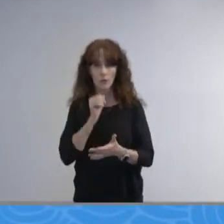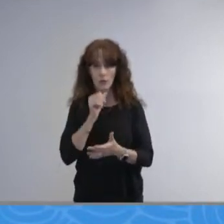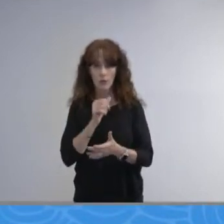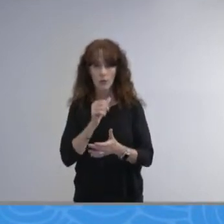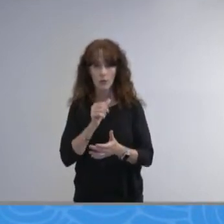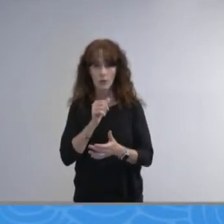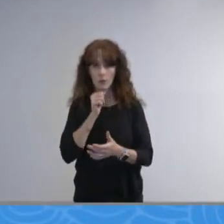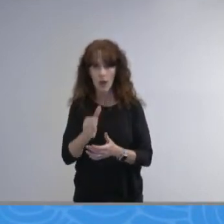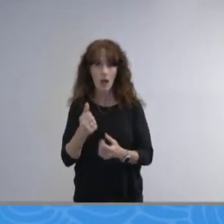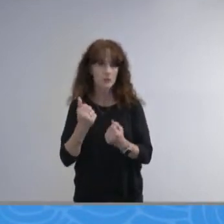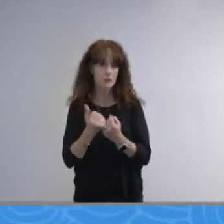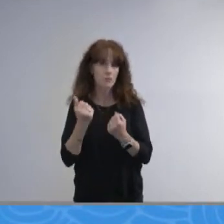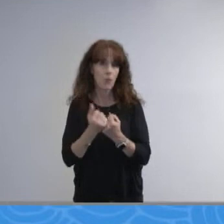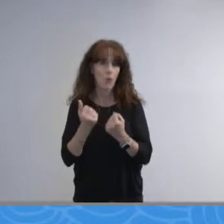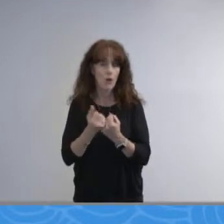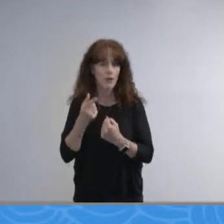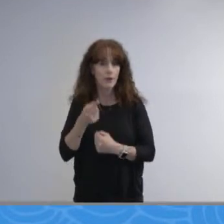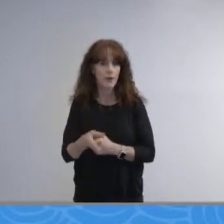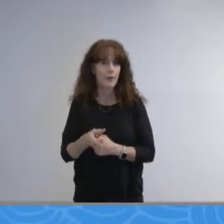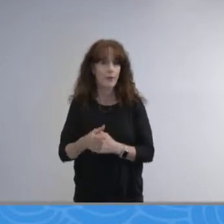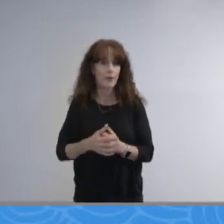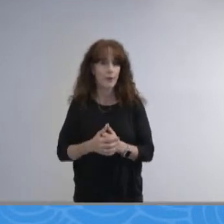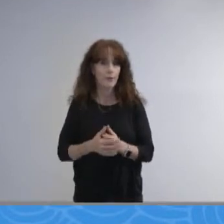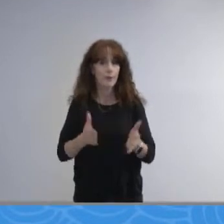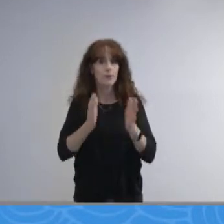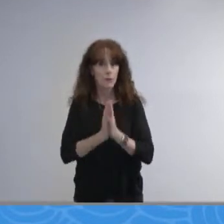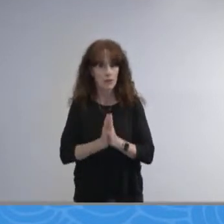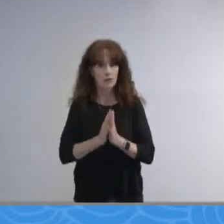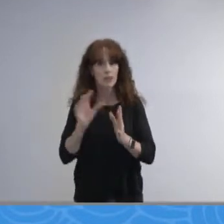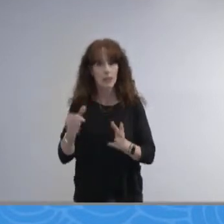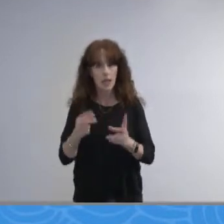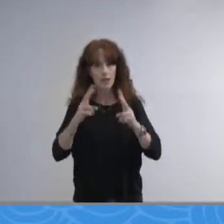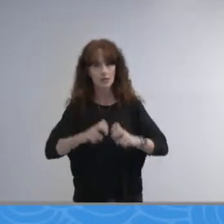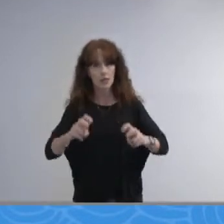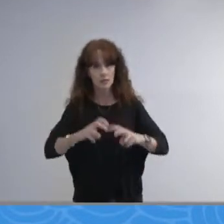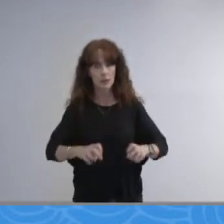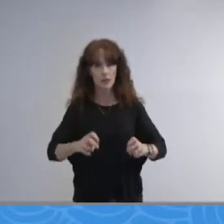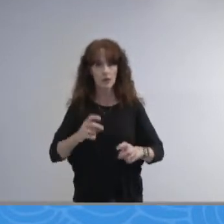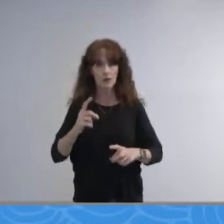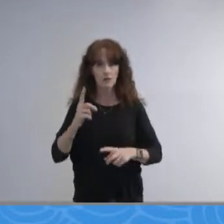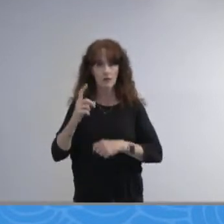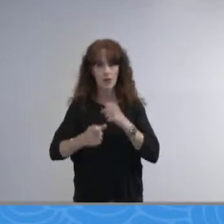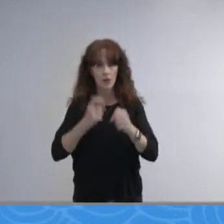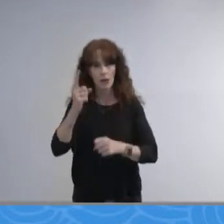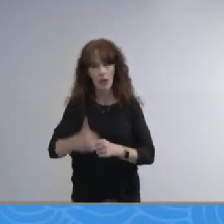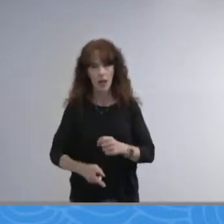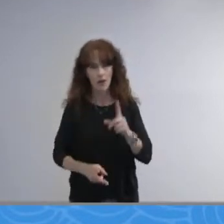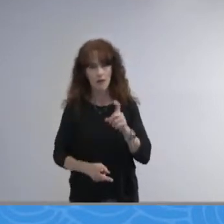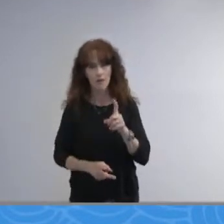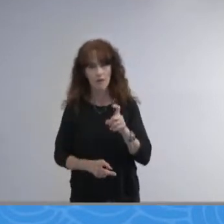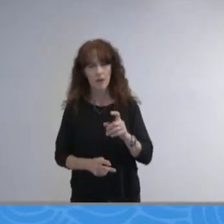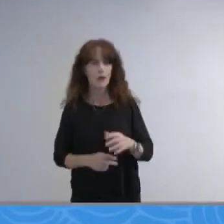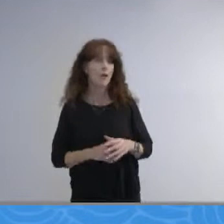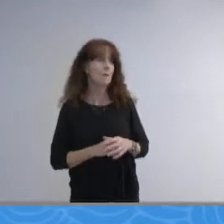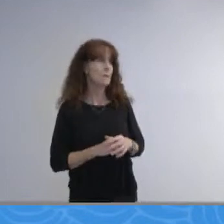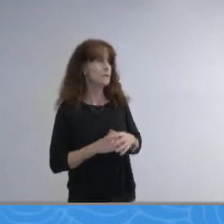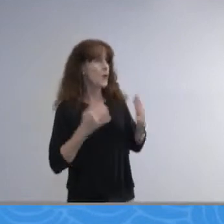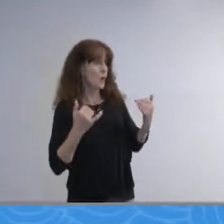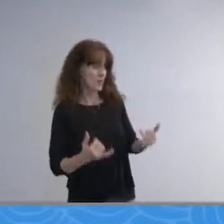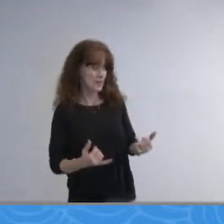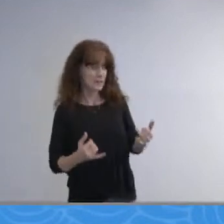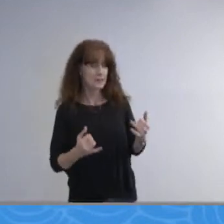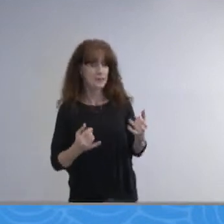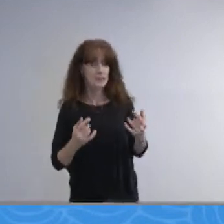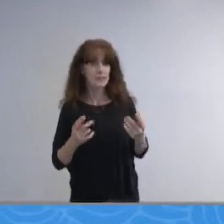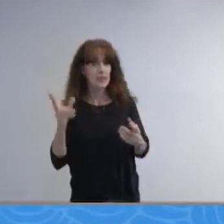doing lack of support for her, that she's been requesting another assessment for the past year and a half? So this is a case